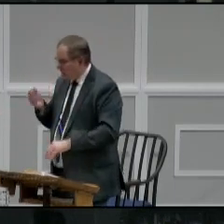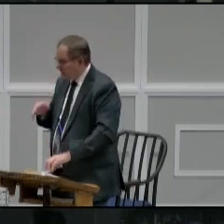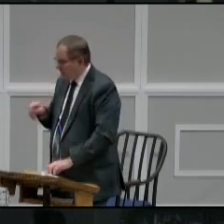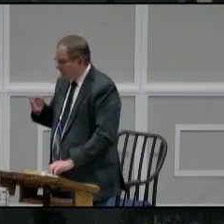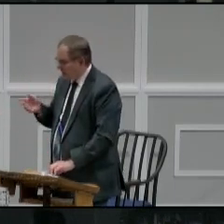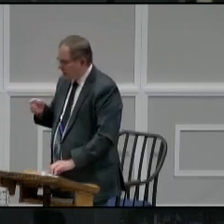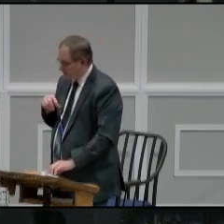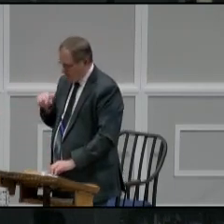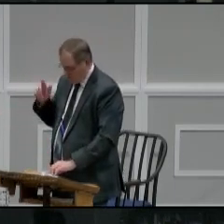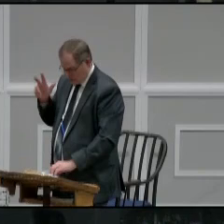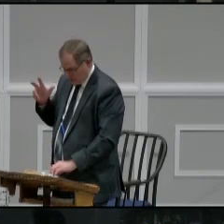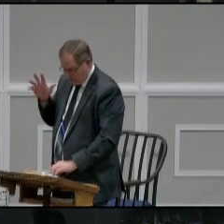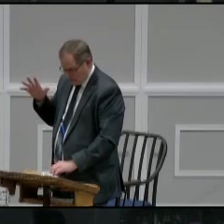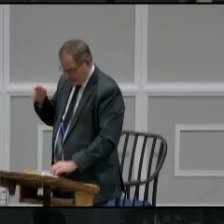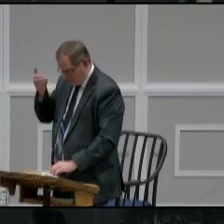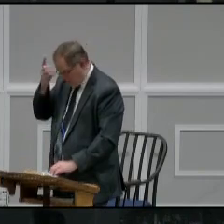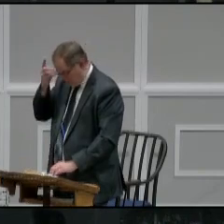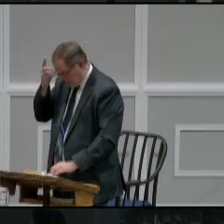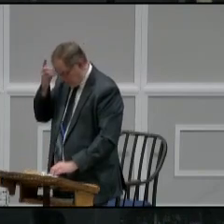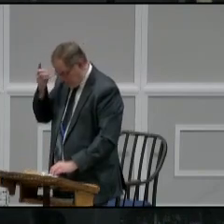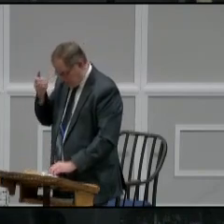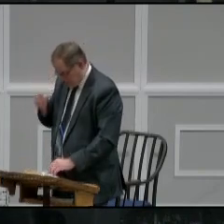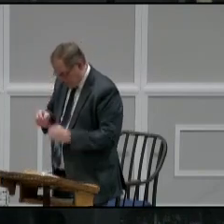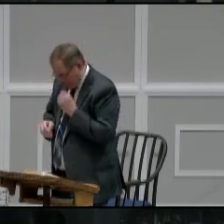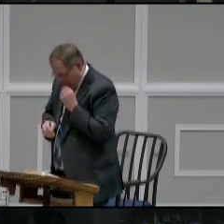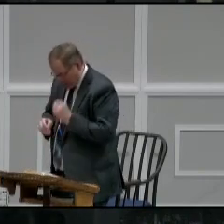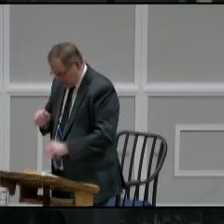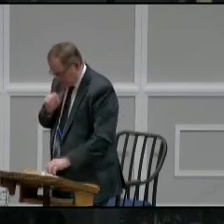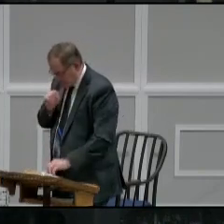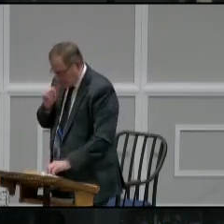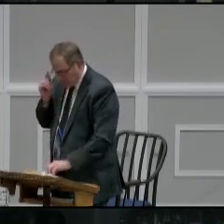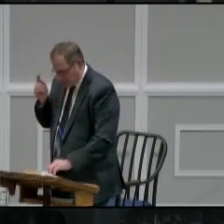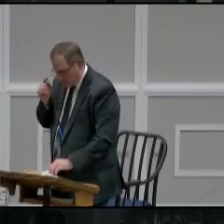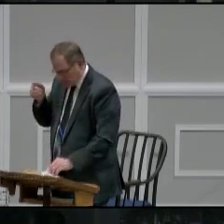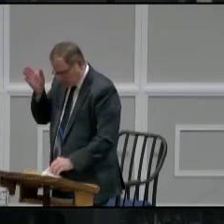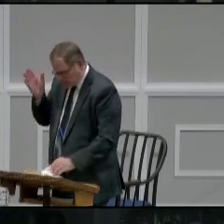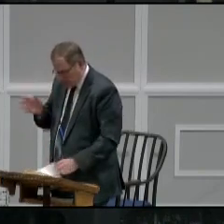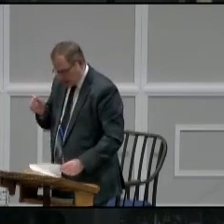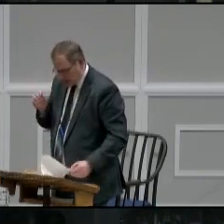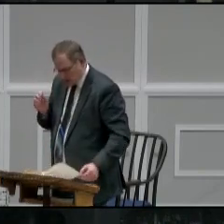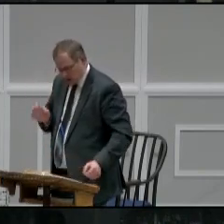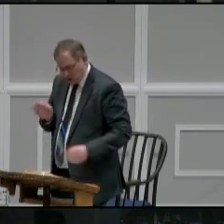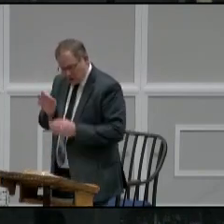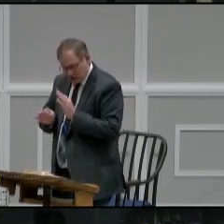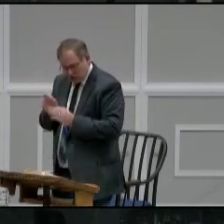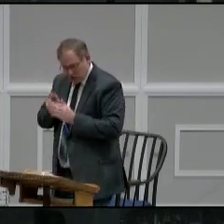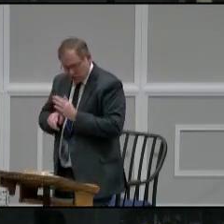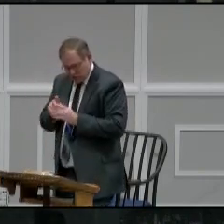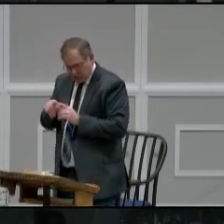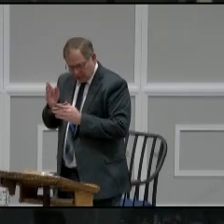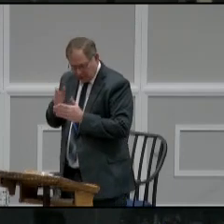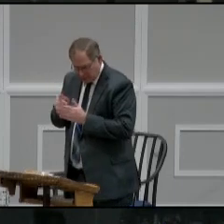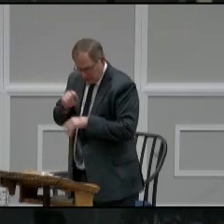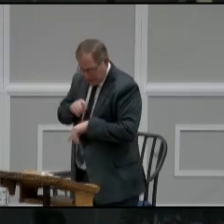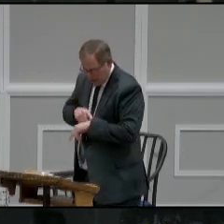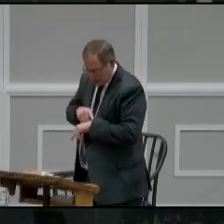verse 35, disease. Not every disease is God's judgment, but sometimes God's got to lay you out.